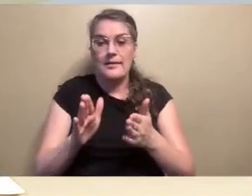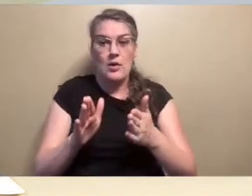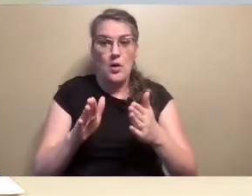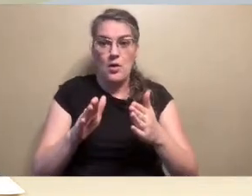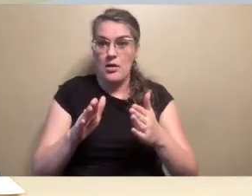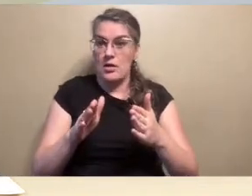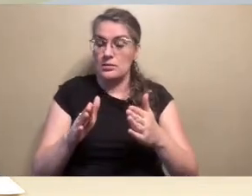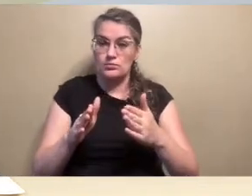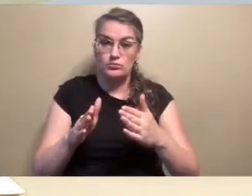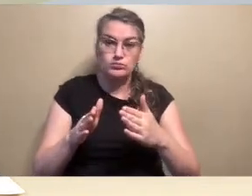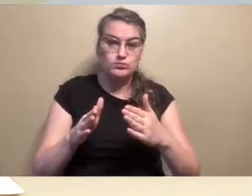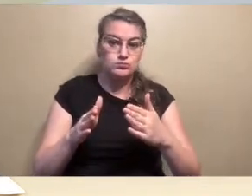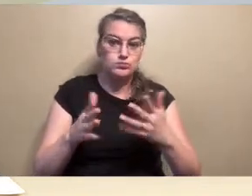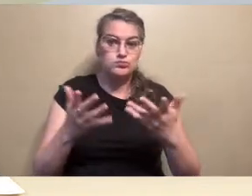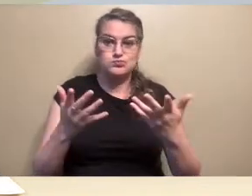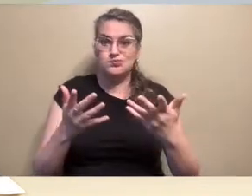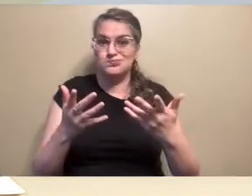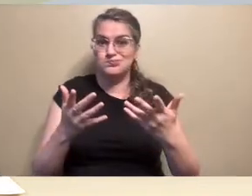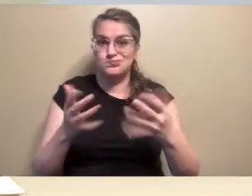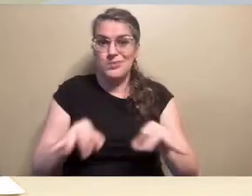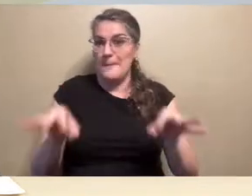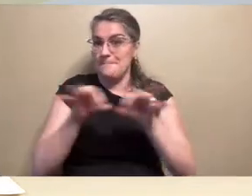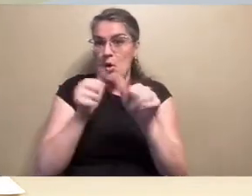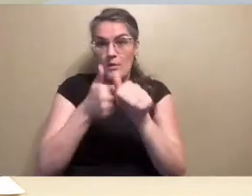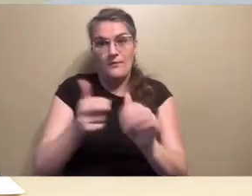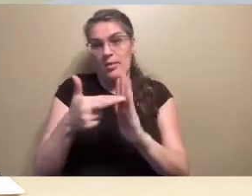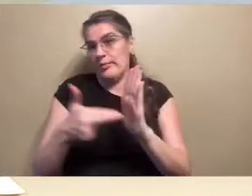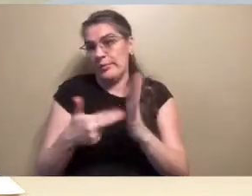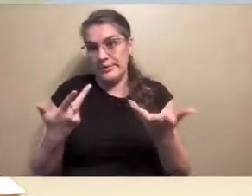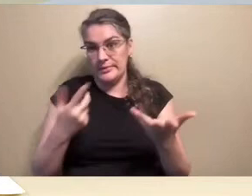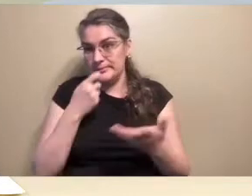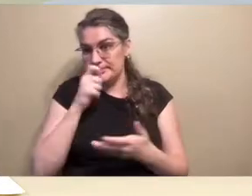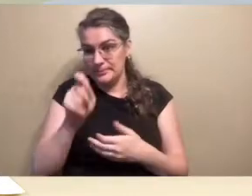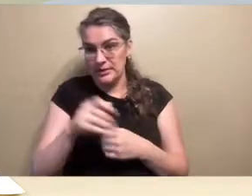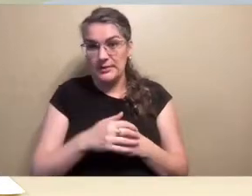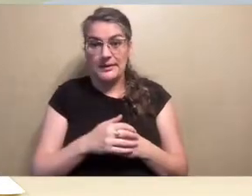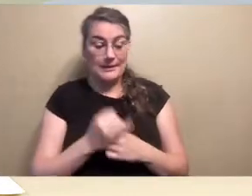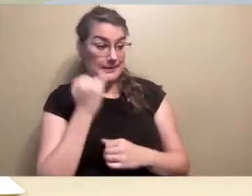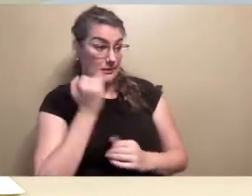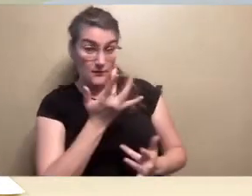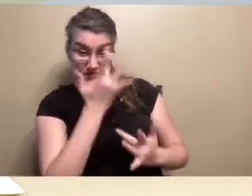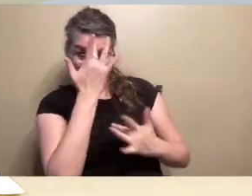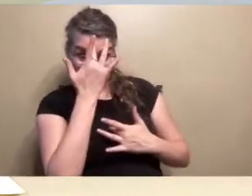will be really important to maintain no matter what. Don't go to school when you're sick.